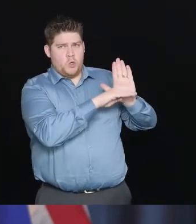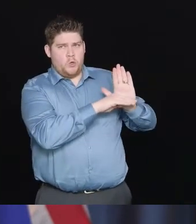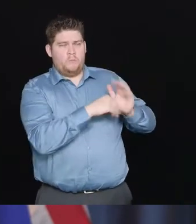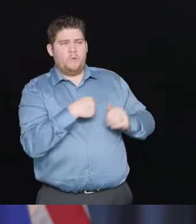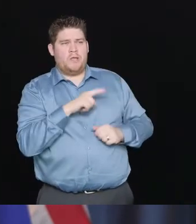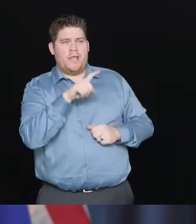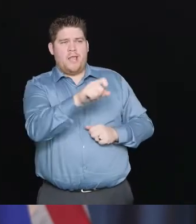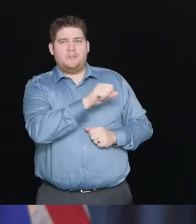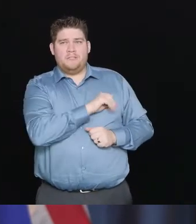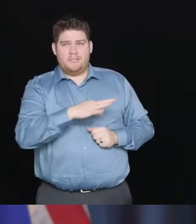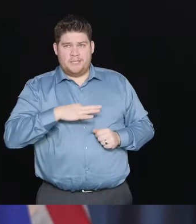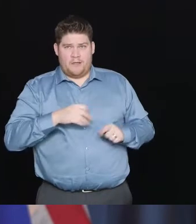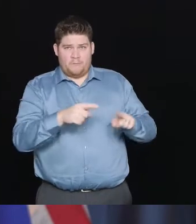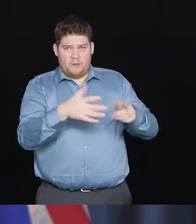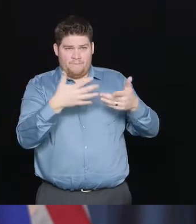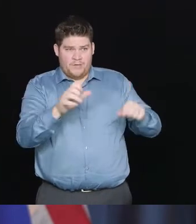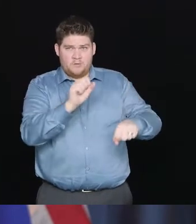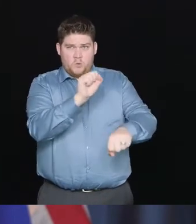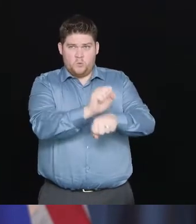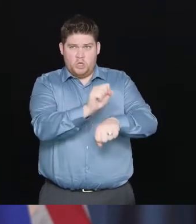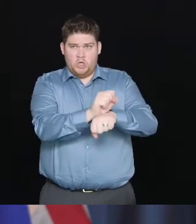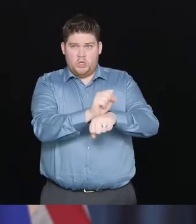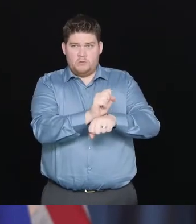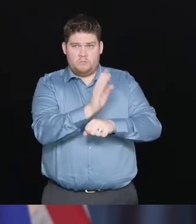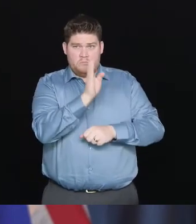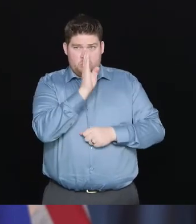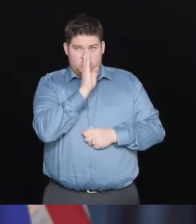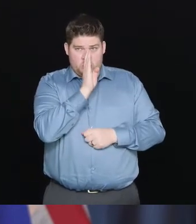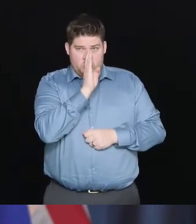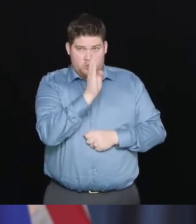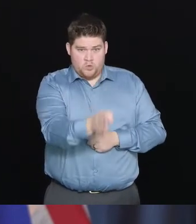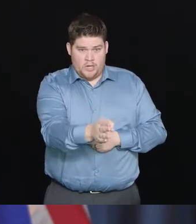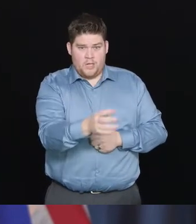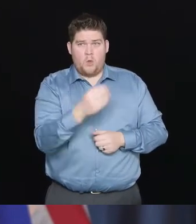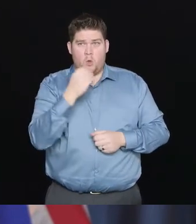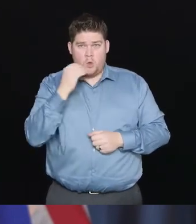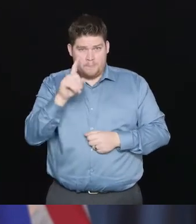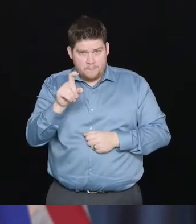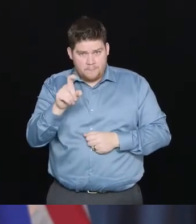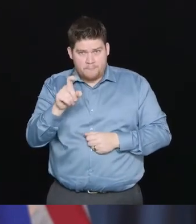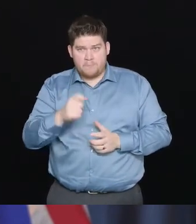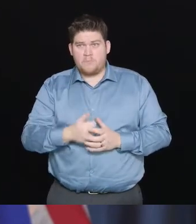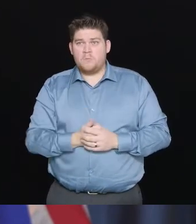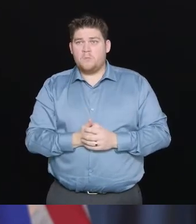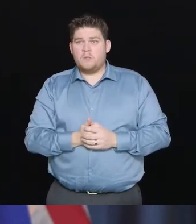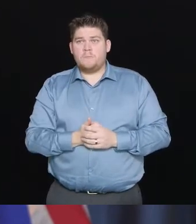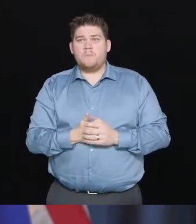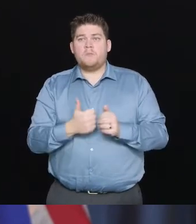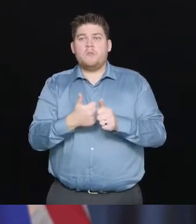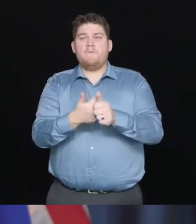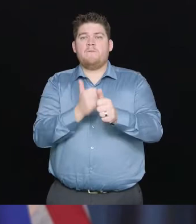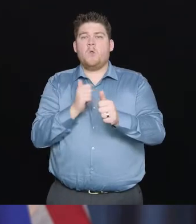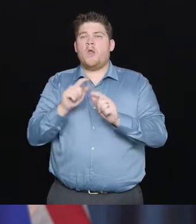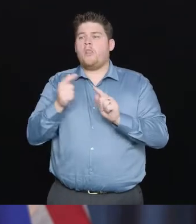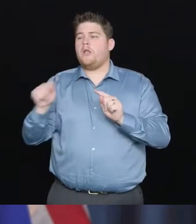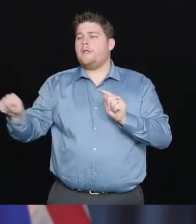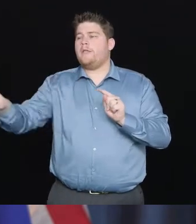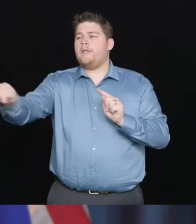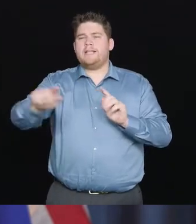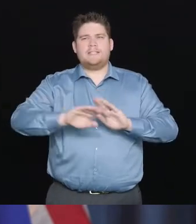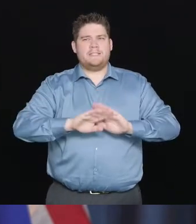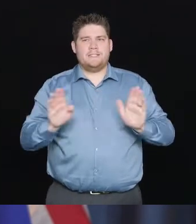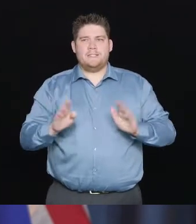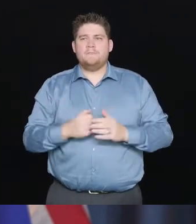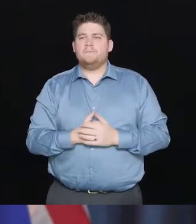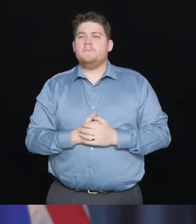home and stay away from others. If they do not have symptoms, we still feel that the risk is low for others, but we